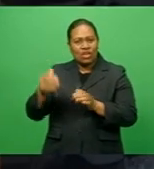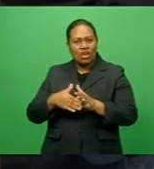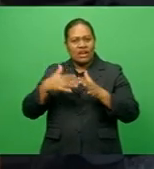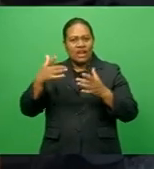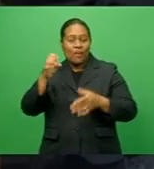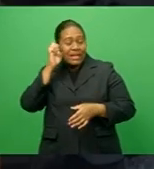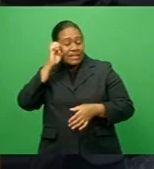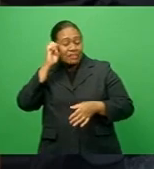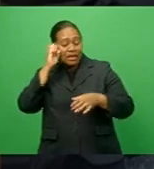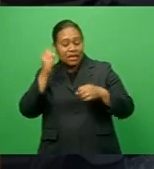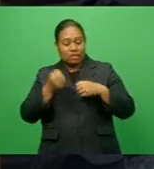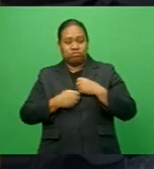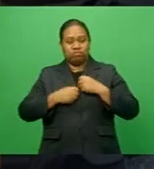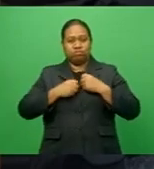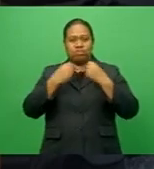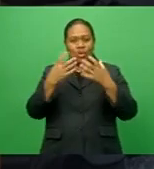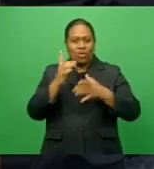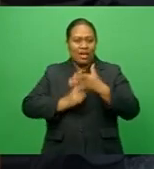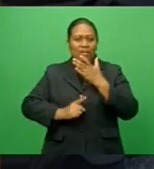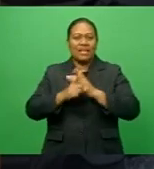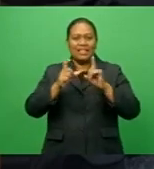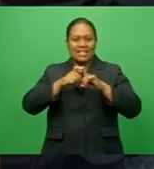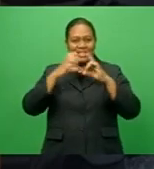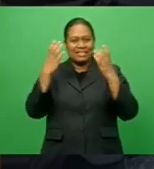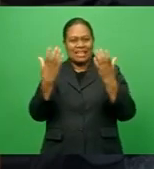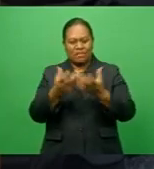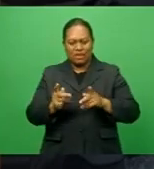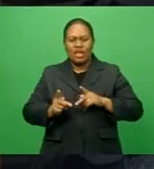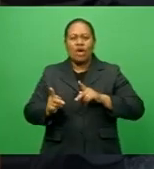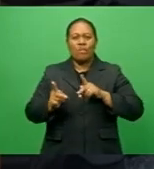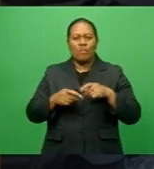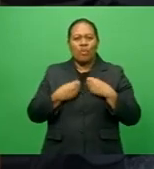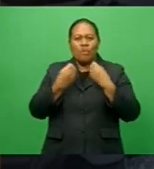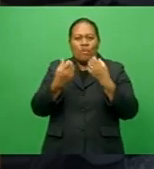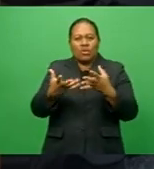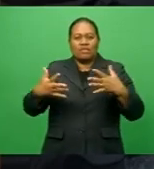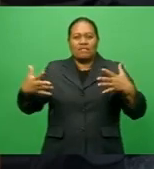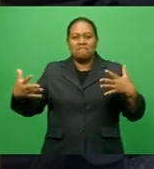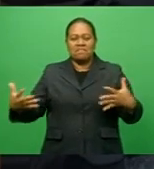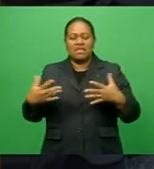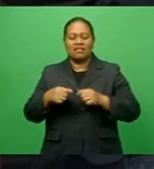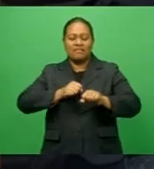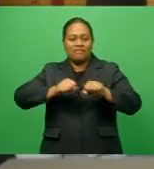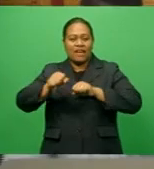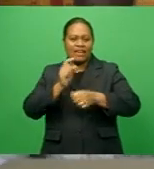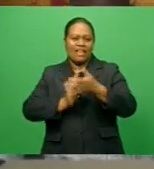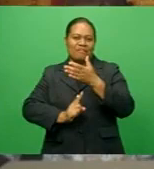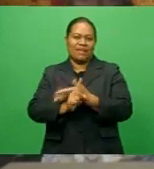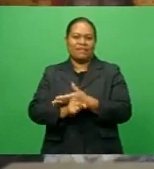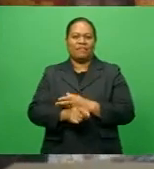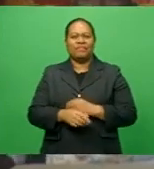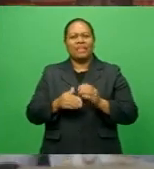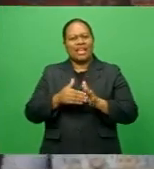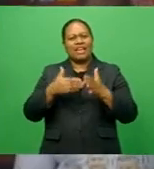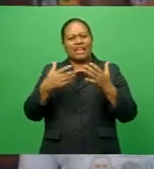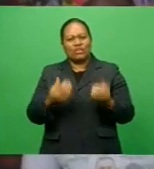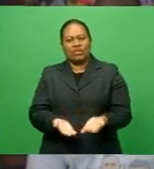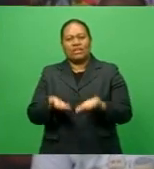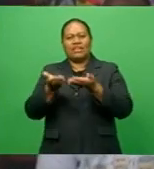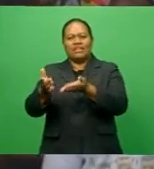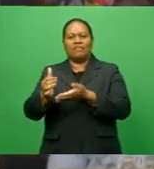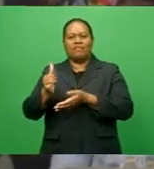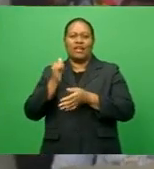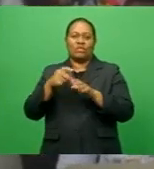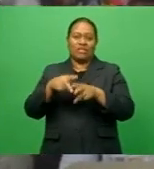this December, with South Pacific Boxing Promotions lining up some big fights for Lawanga Park. In an effort to give back to Nanranga